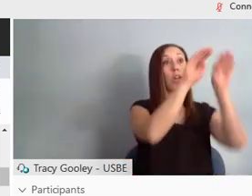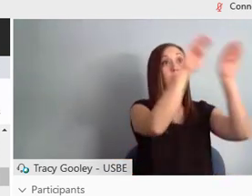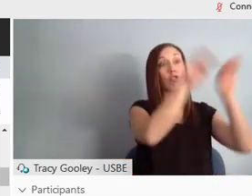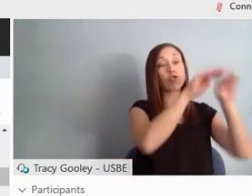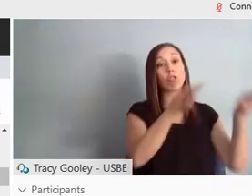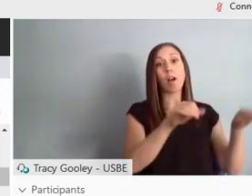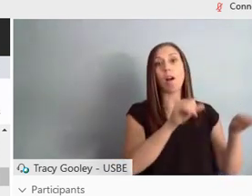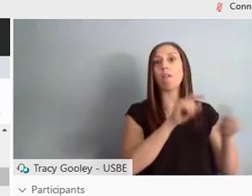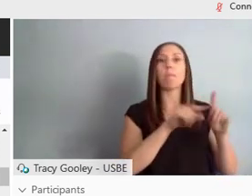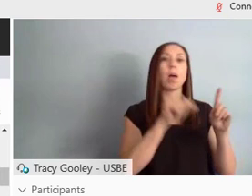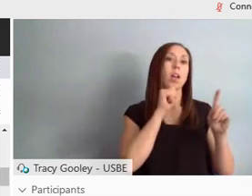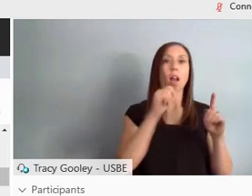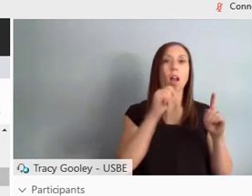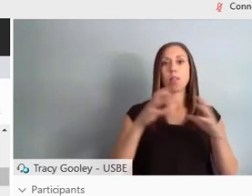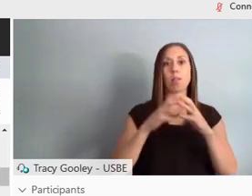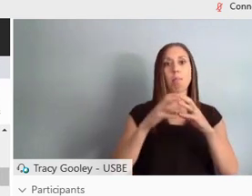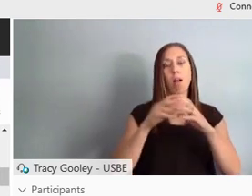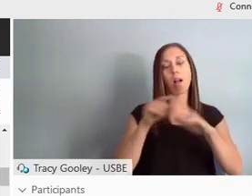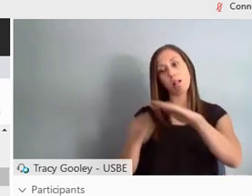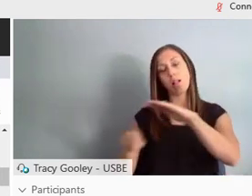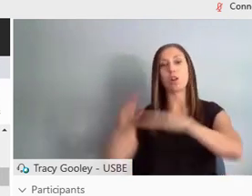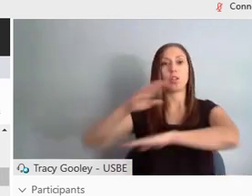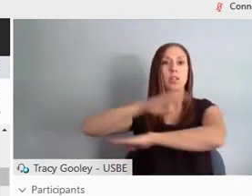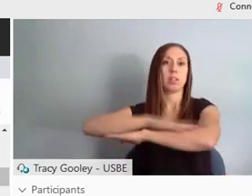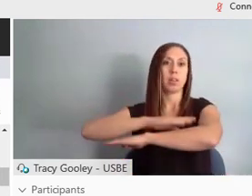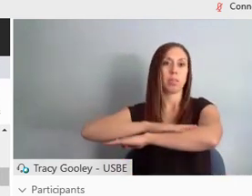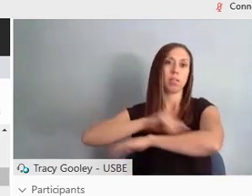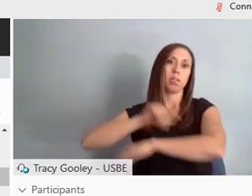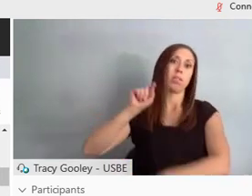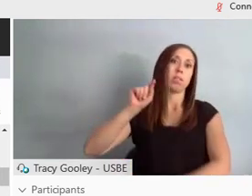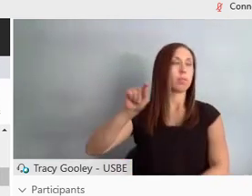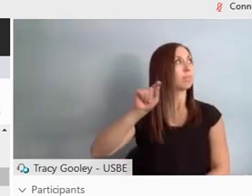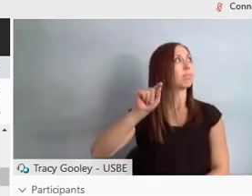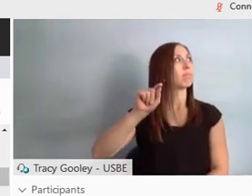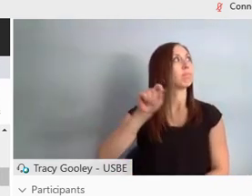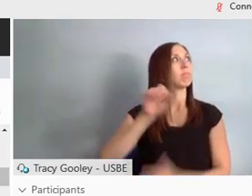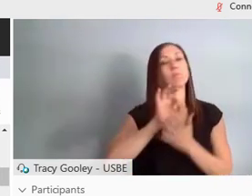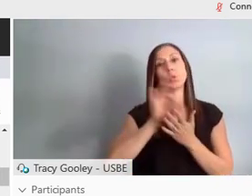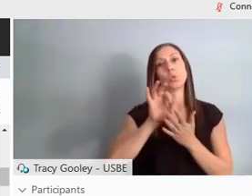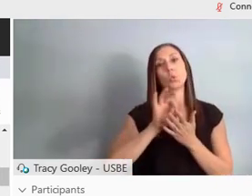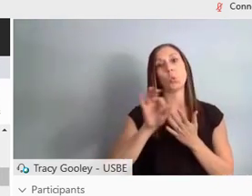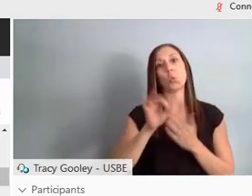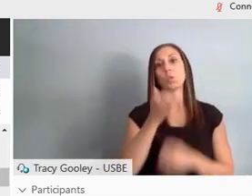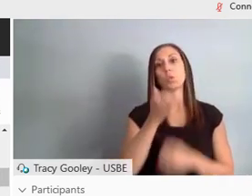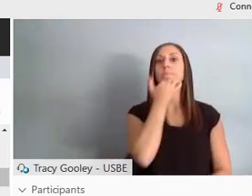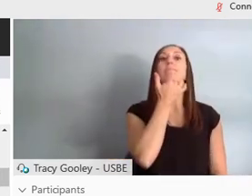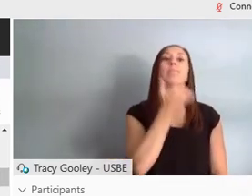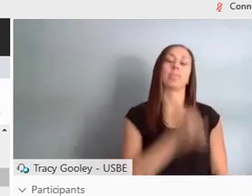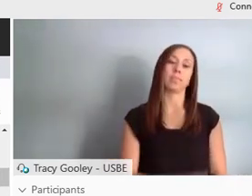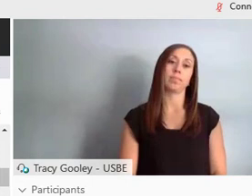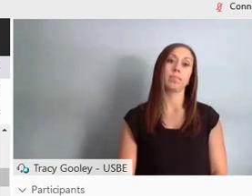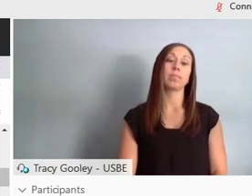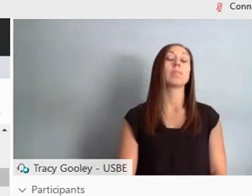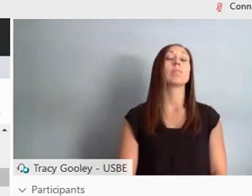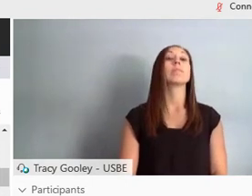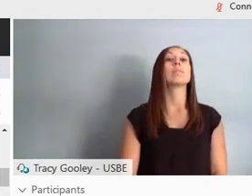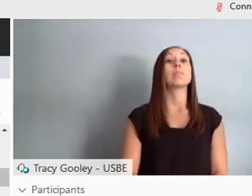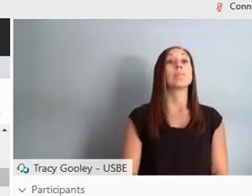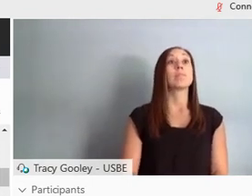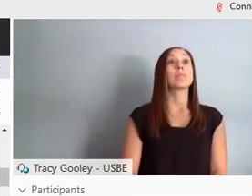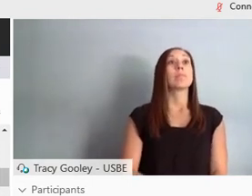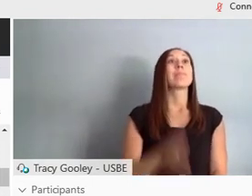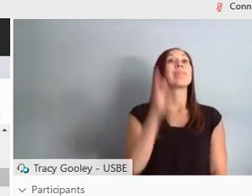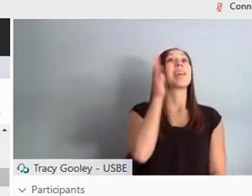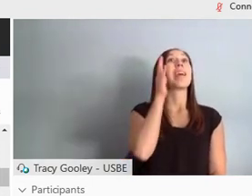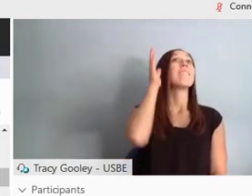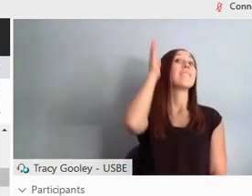they did not point to the ball under the table. So they would score that answer as incorrect. Eventually,